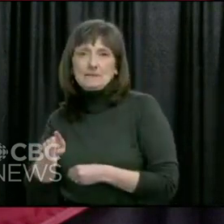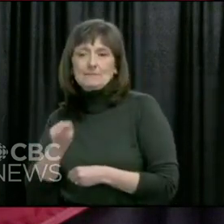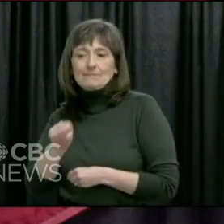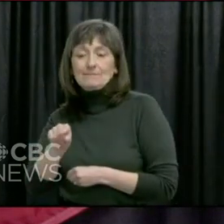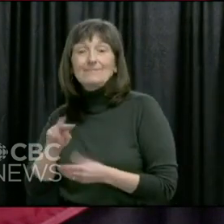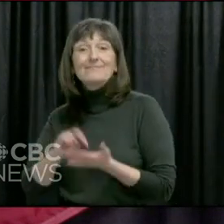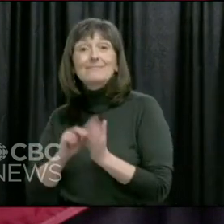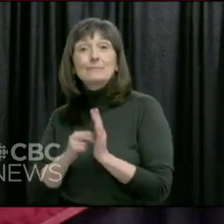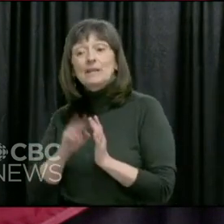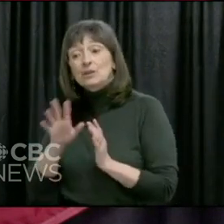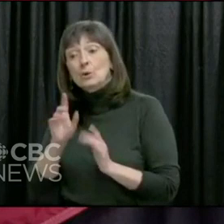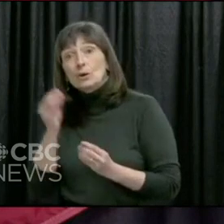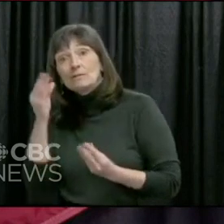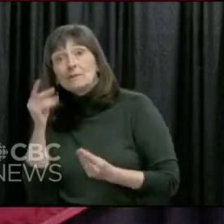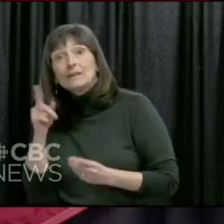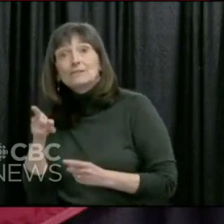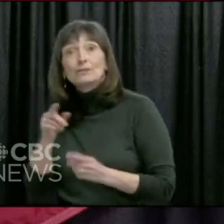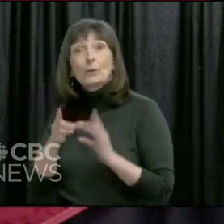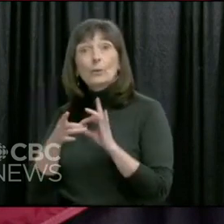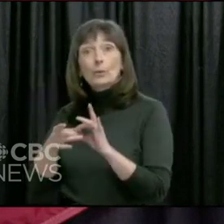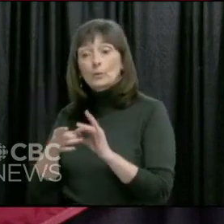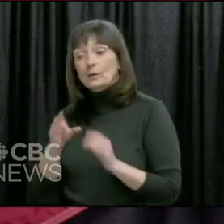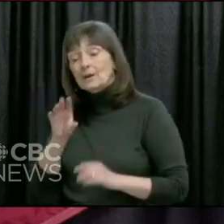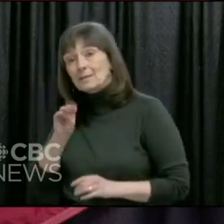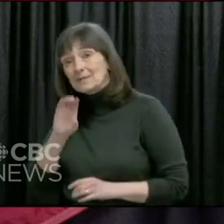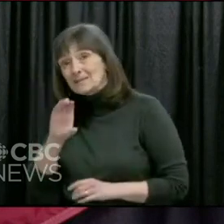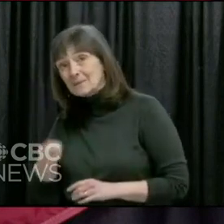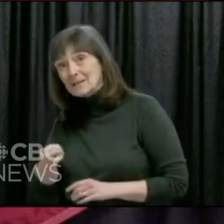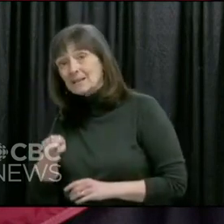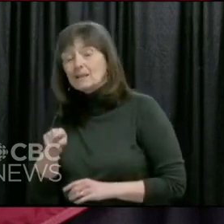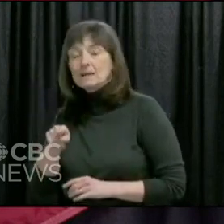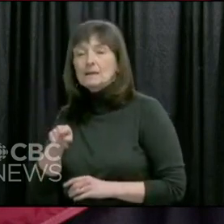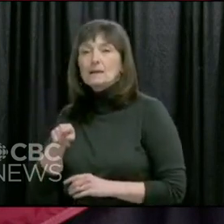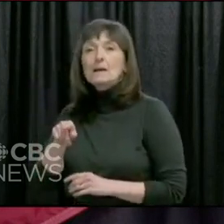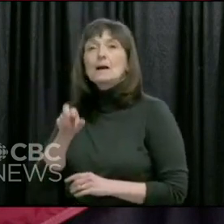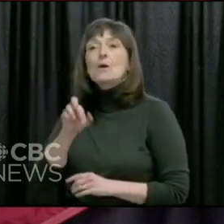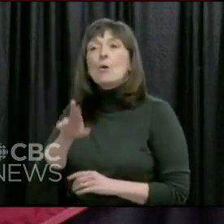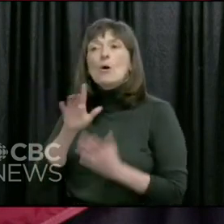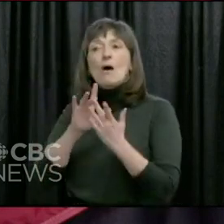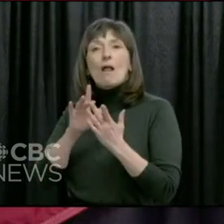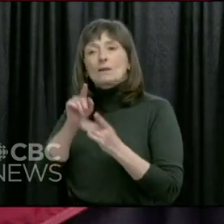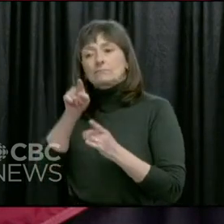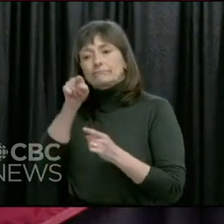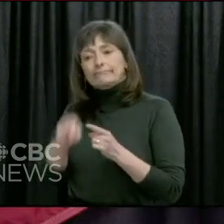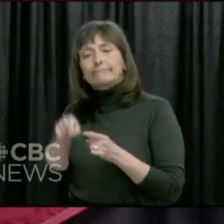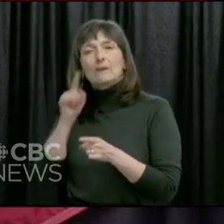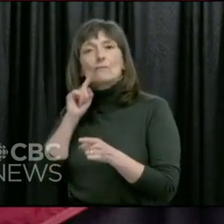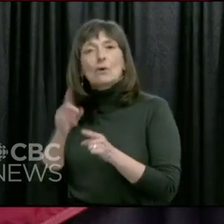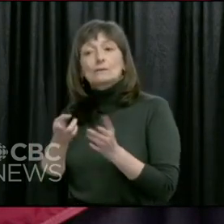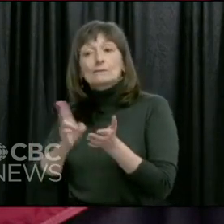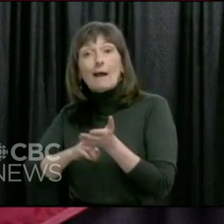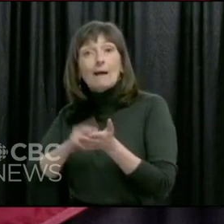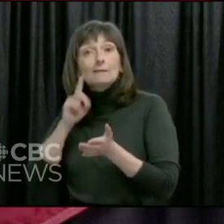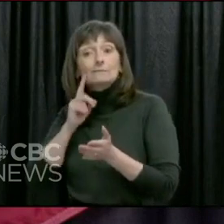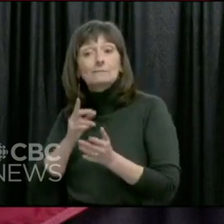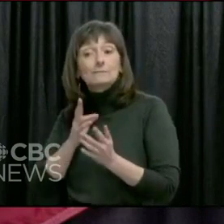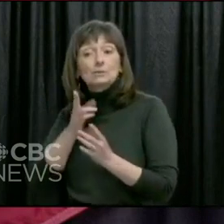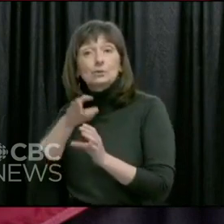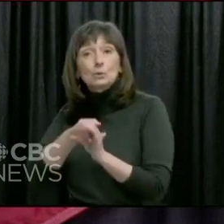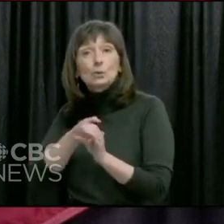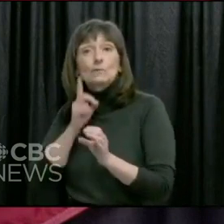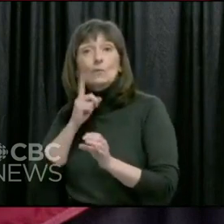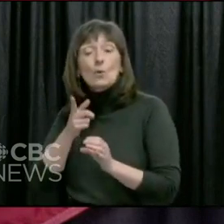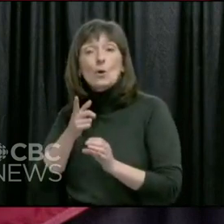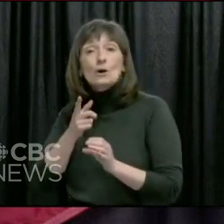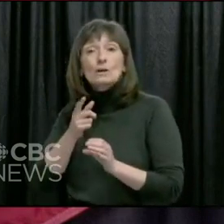your MCP-related information and services, but you could use the online platform as well to sign up for organ and